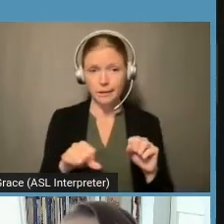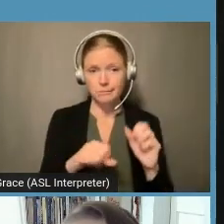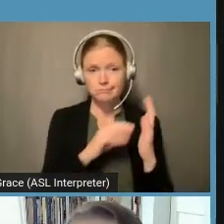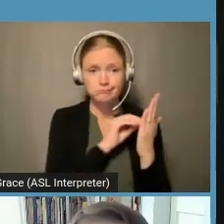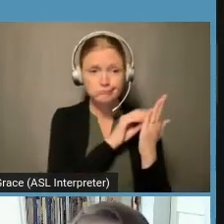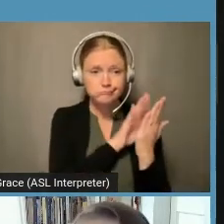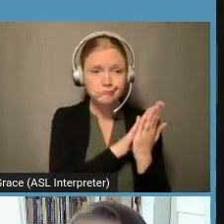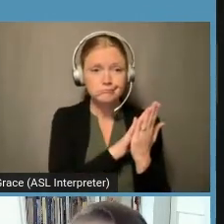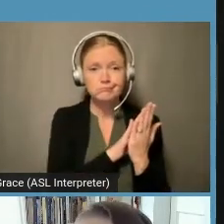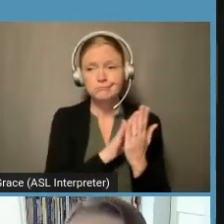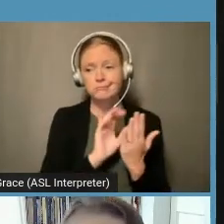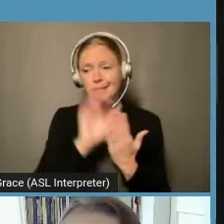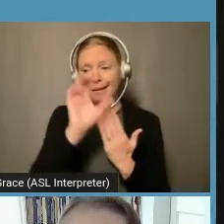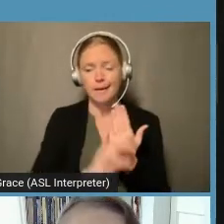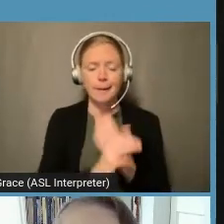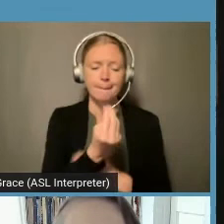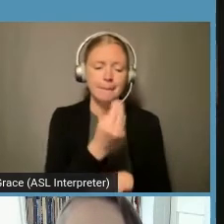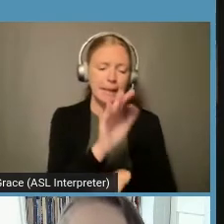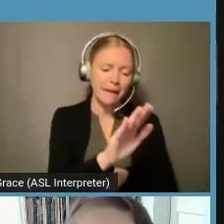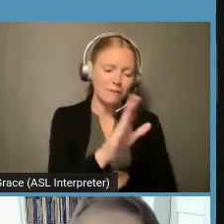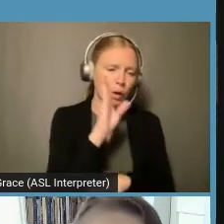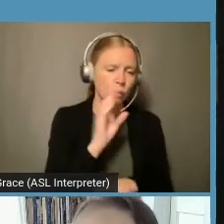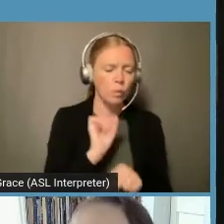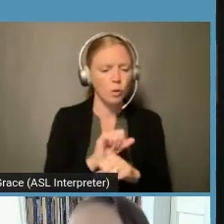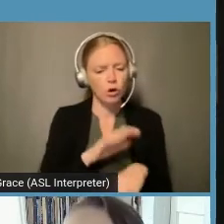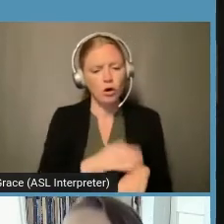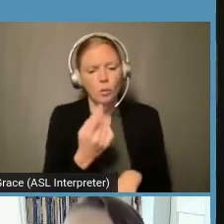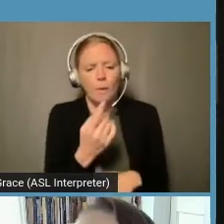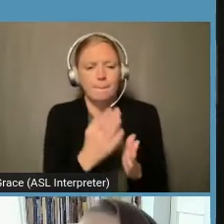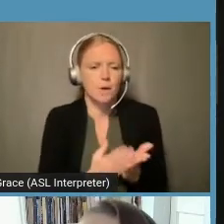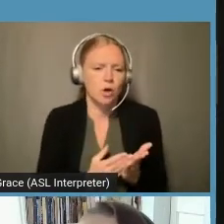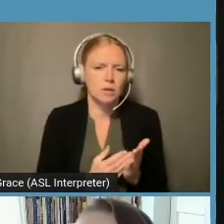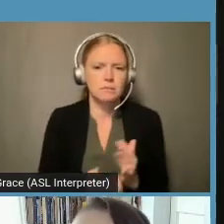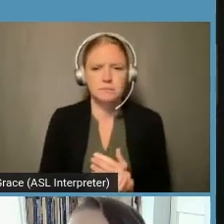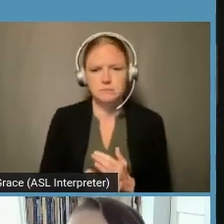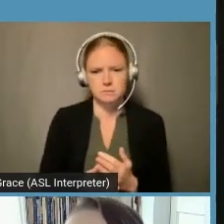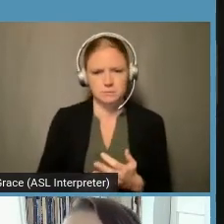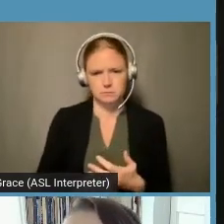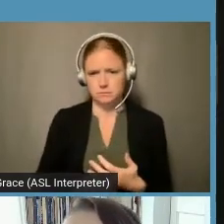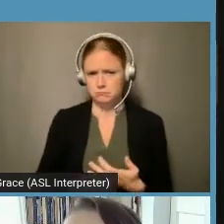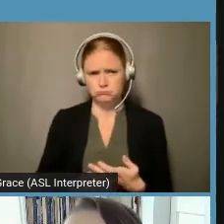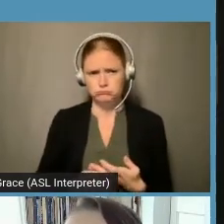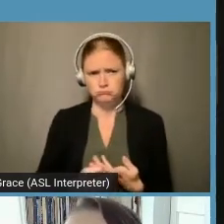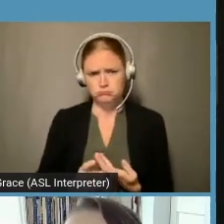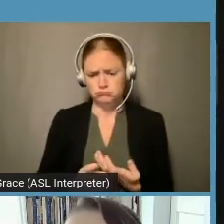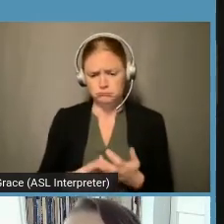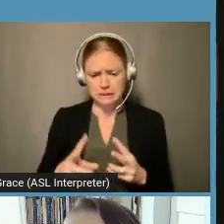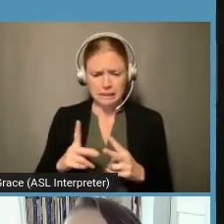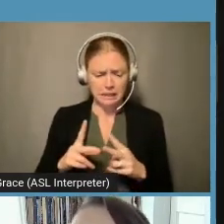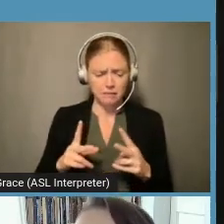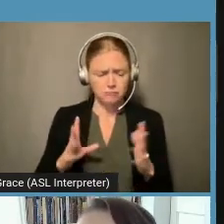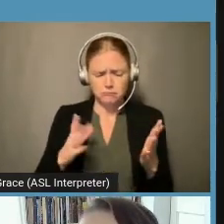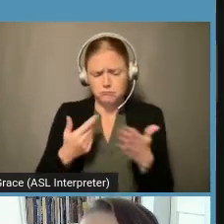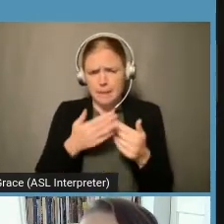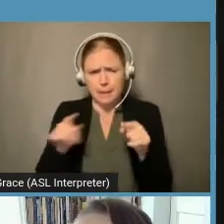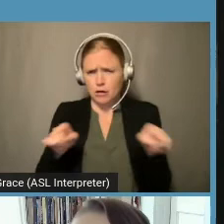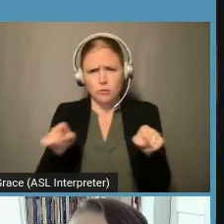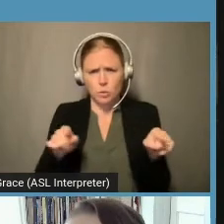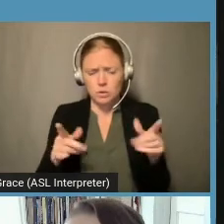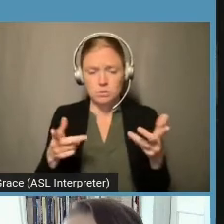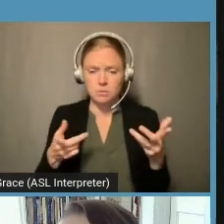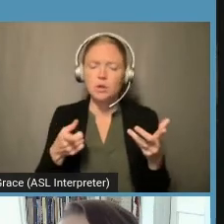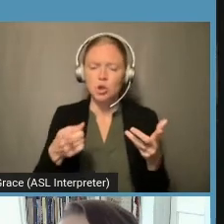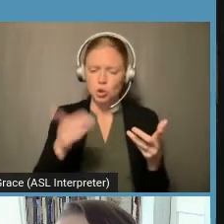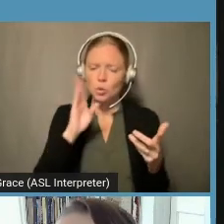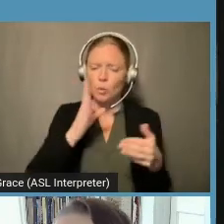like every Monday afternoon, I'm going to work on one of these parts, for example. And either way, you're going to end up with a really great understanding of where